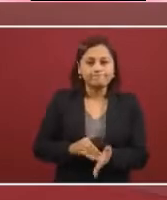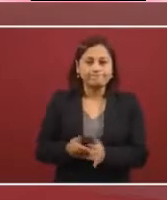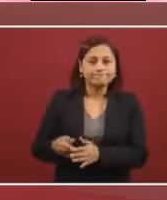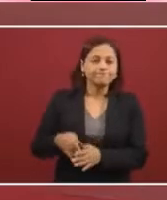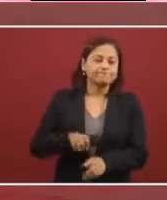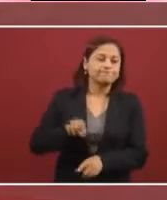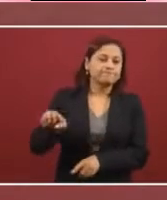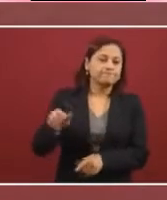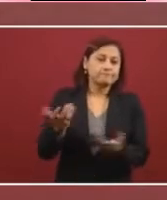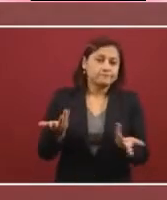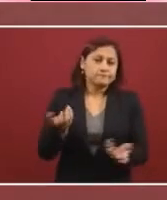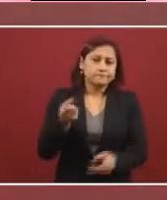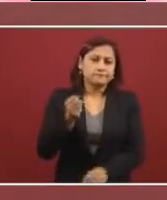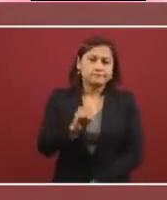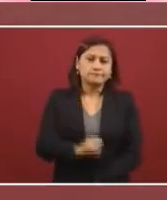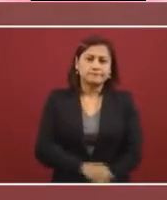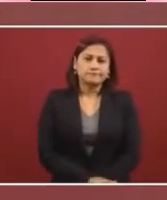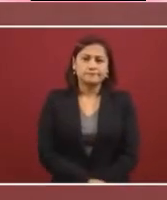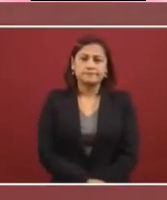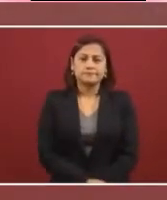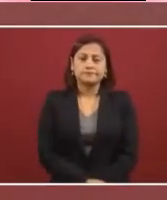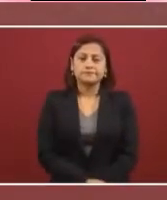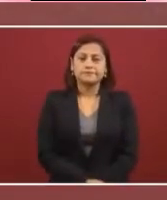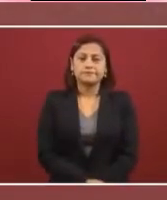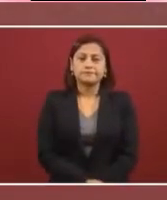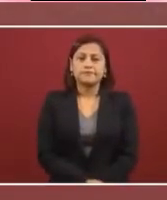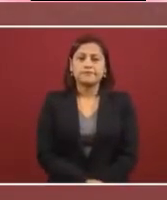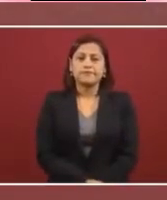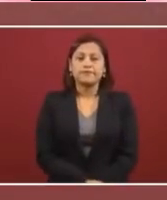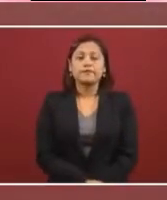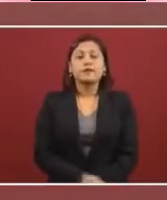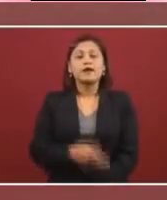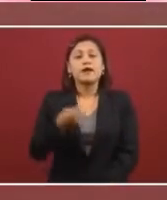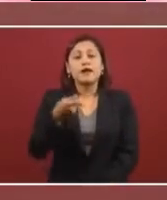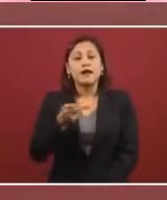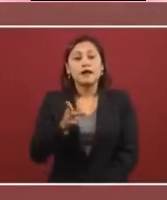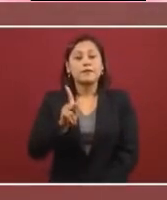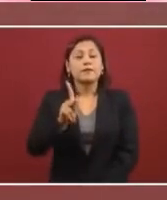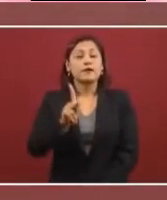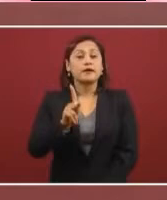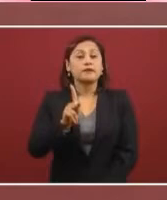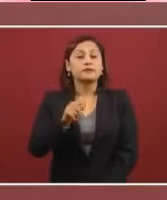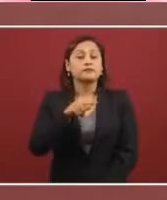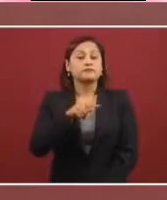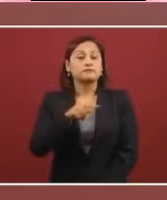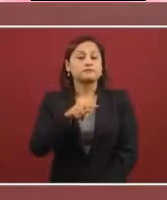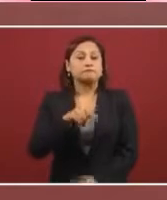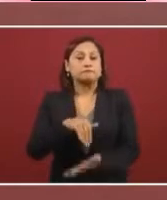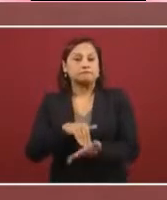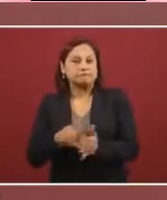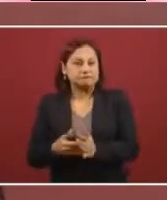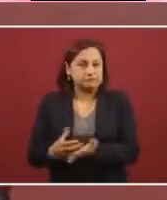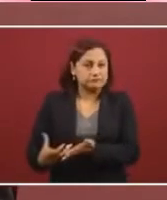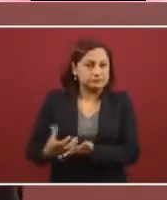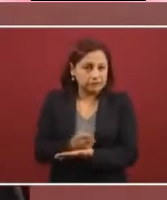prospera. It's not prosperous que because la verdad, the truth